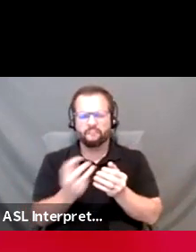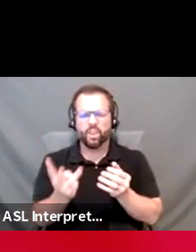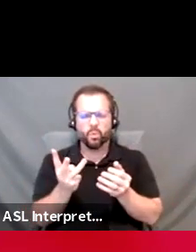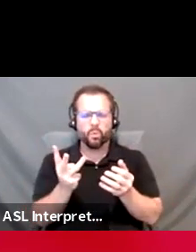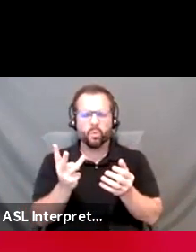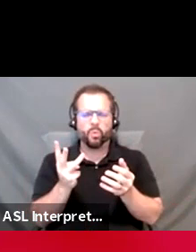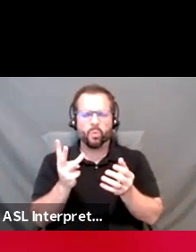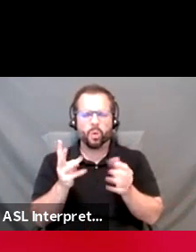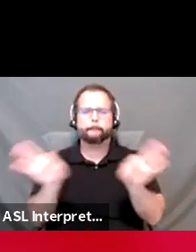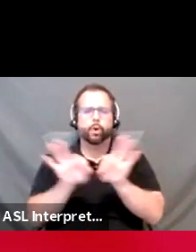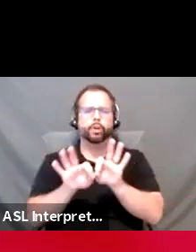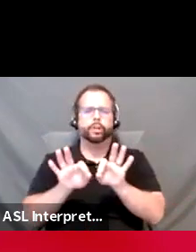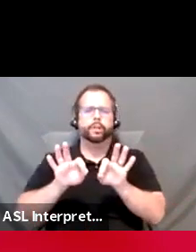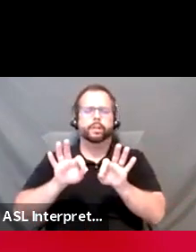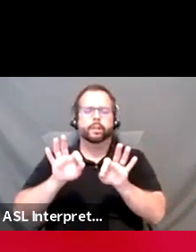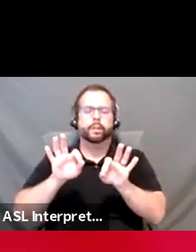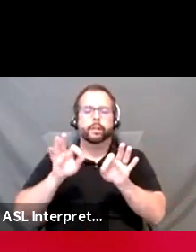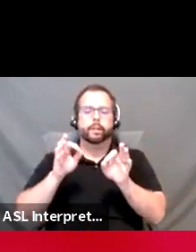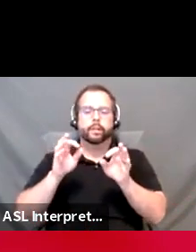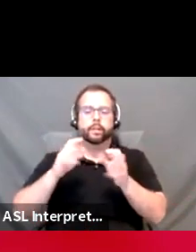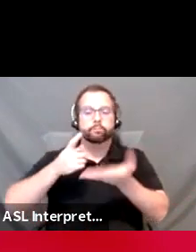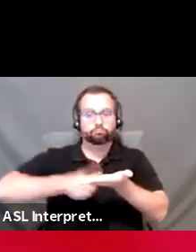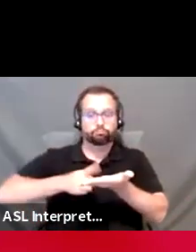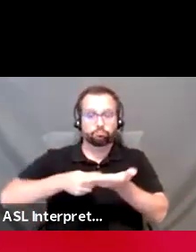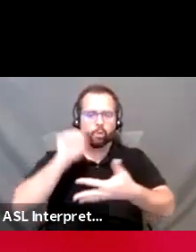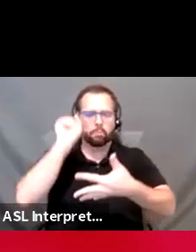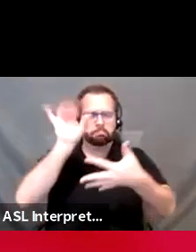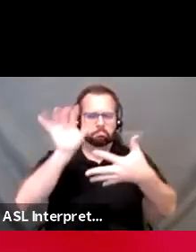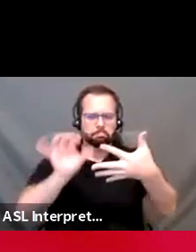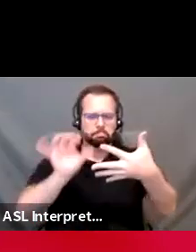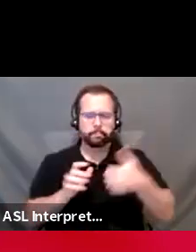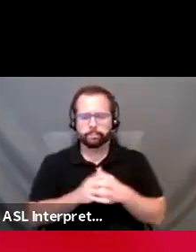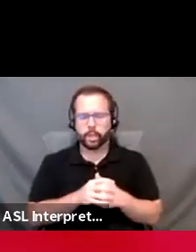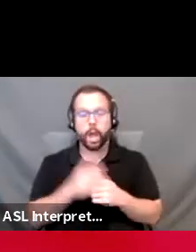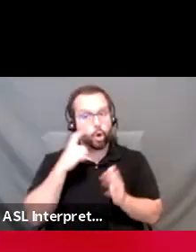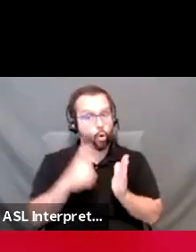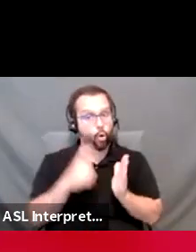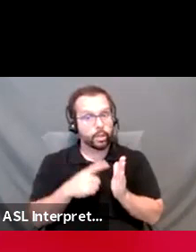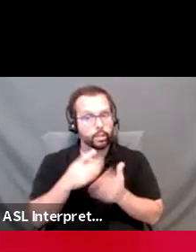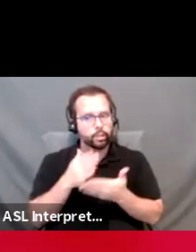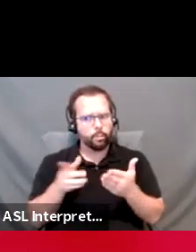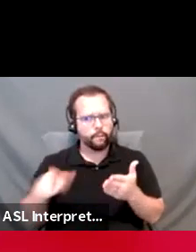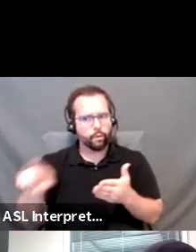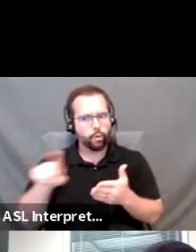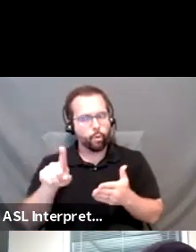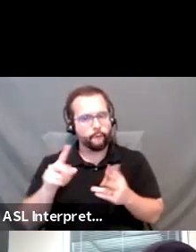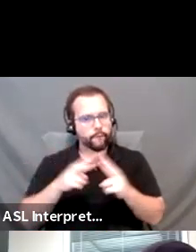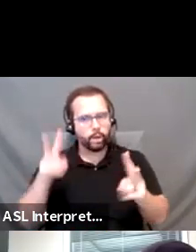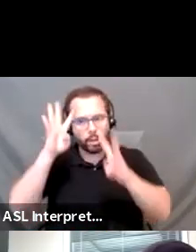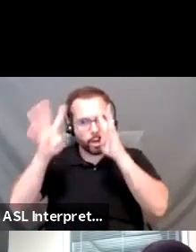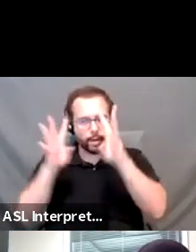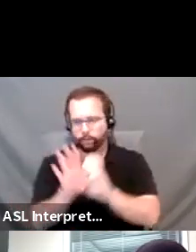Was really some really innovative stuff you all were doing. So there was book clubs that had started. There